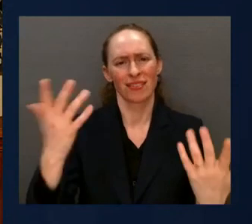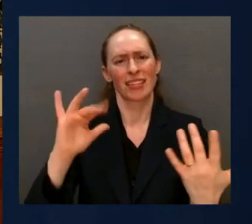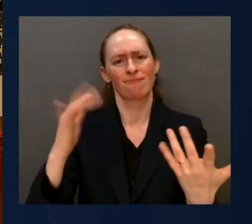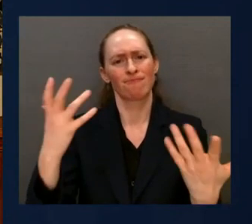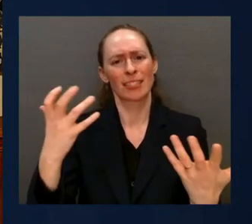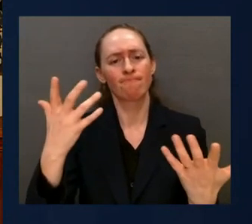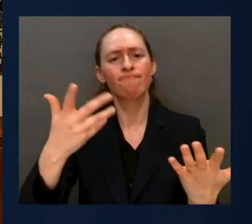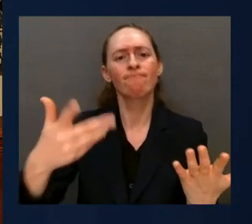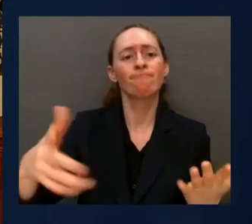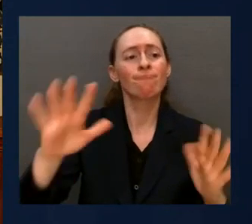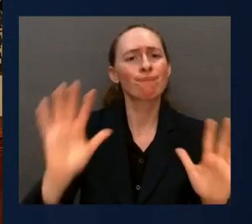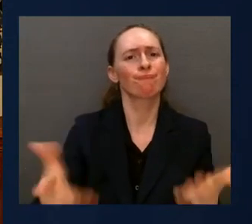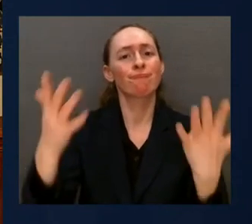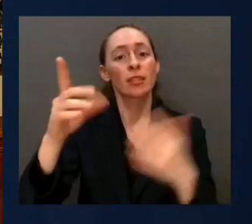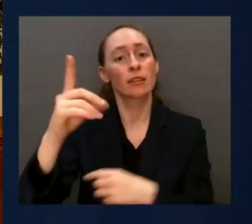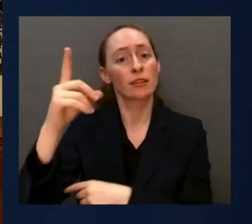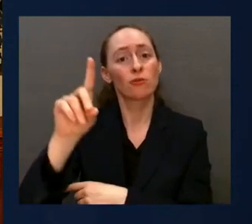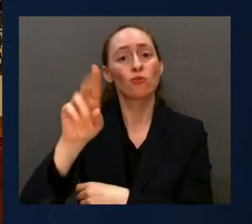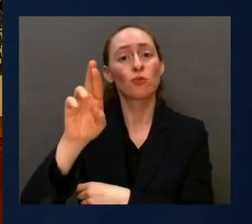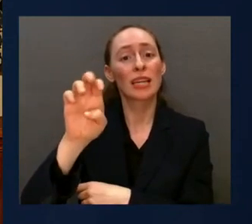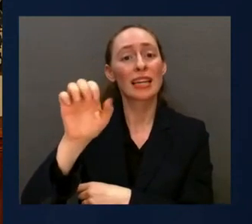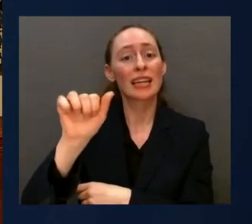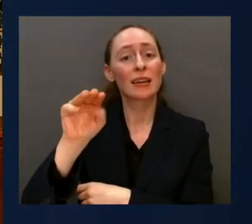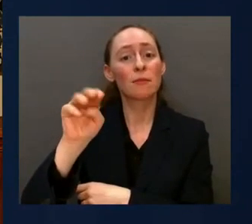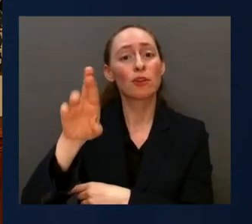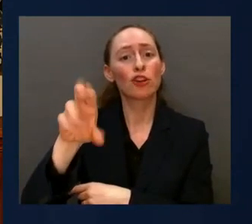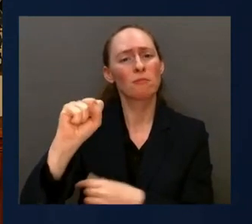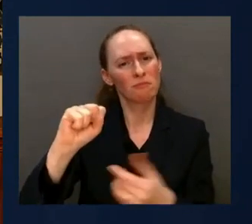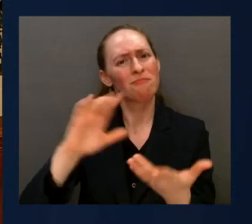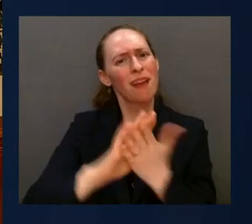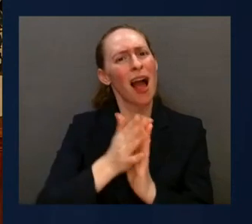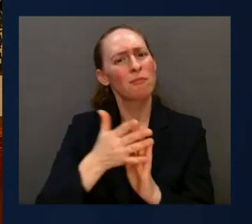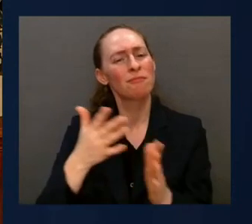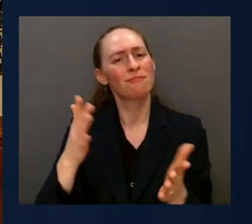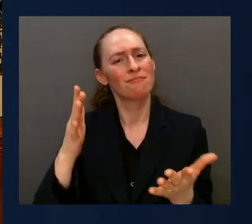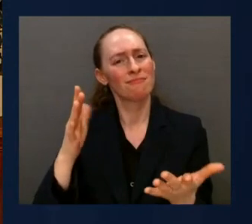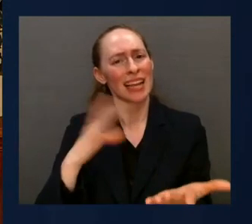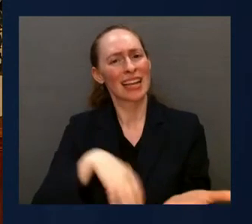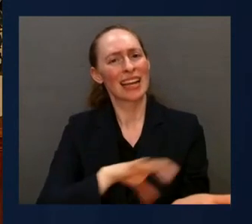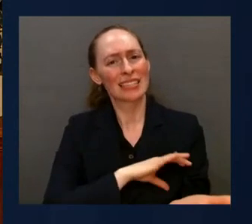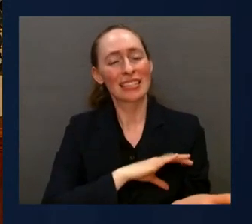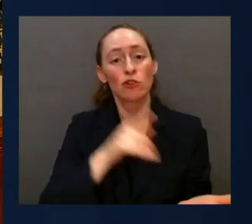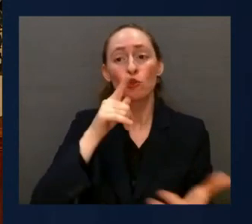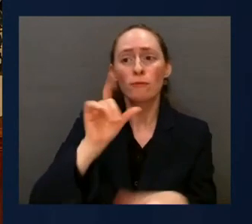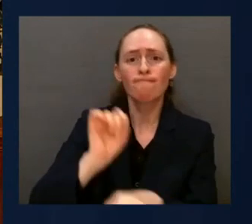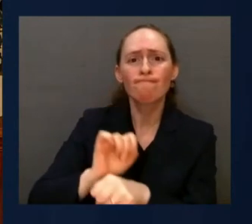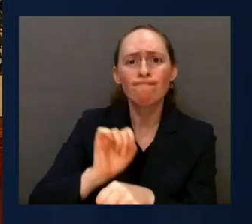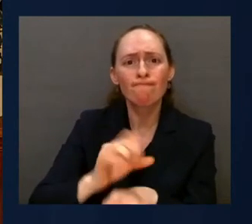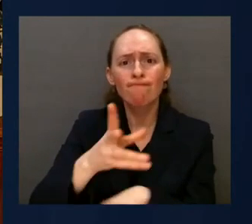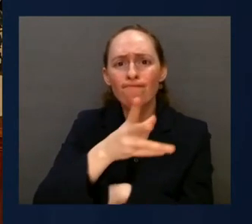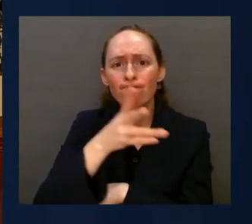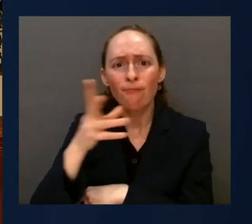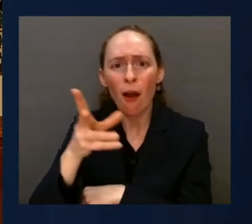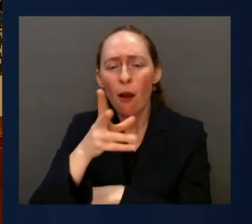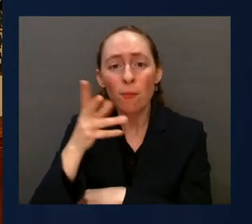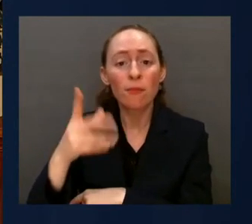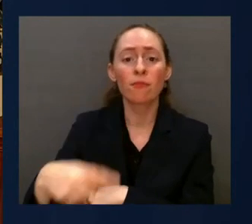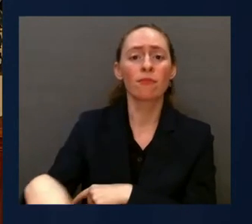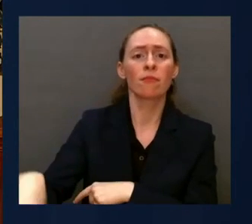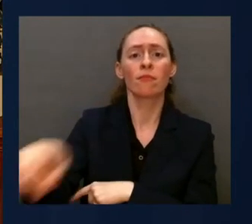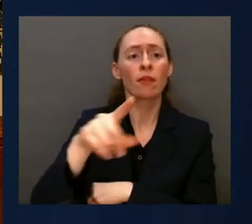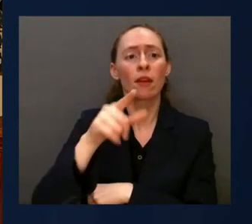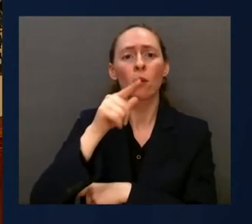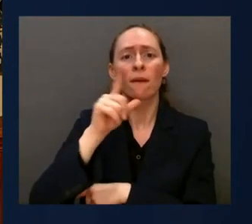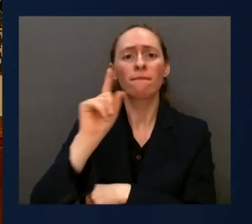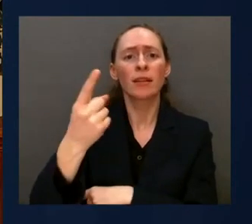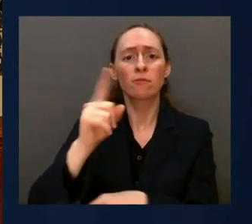workers. Here in the People's House, it's our duty to protect all the people's rights and freedoms. Congress